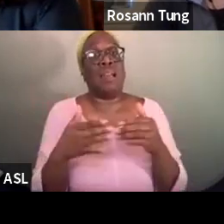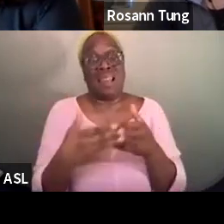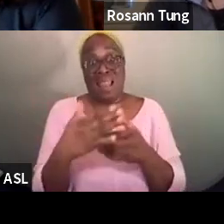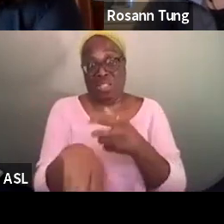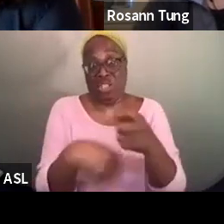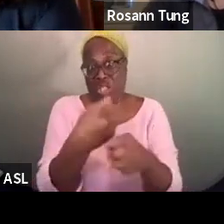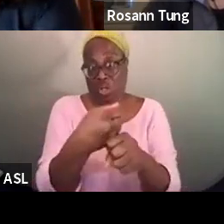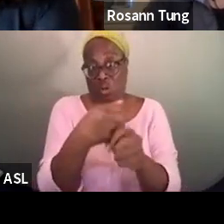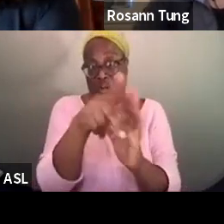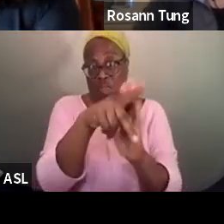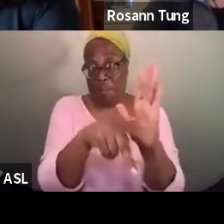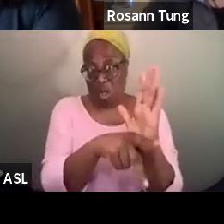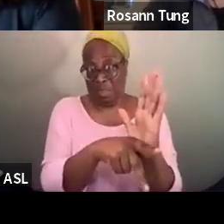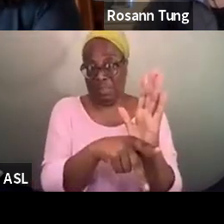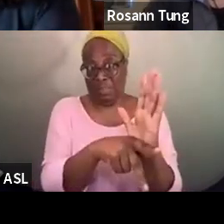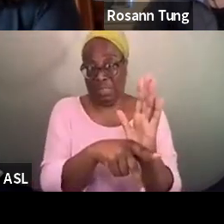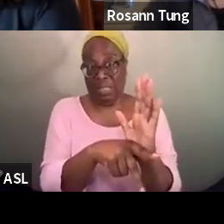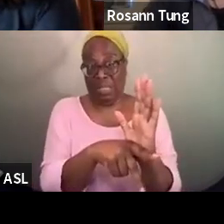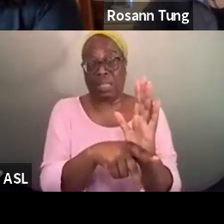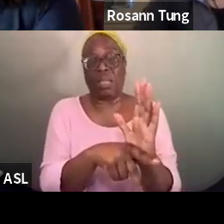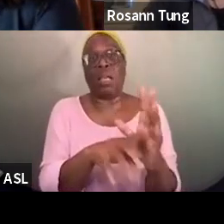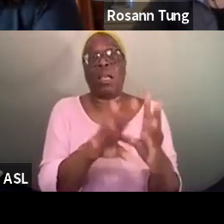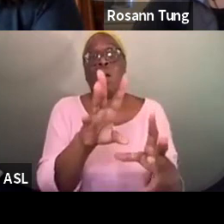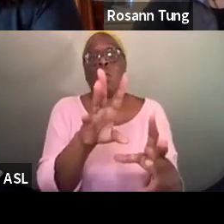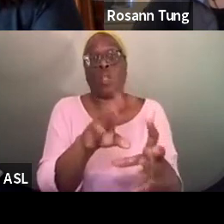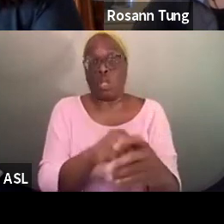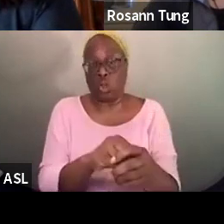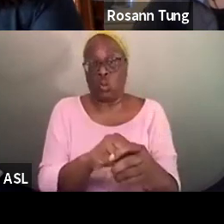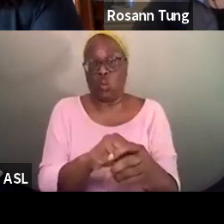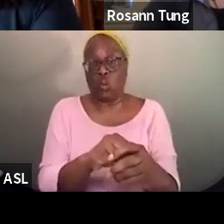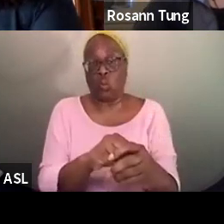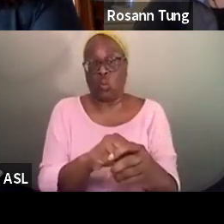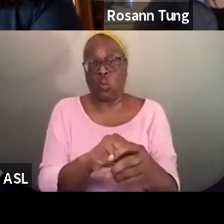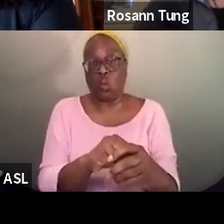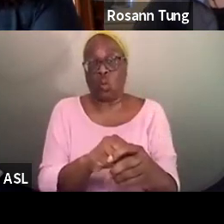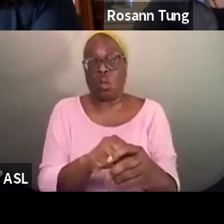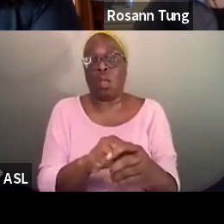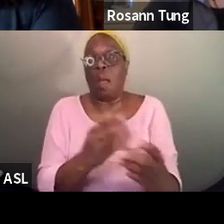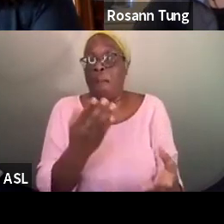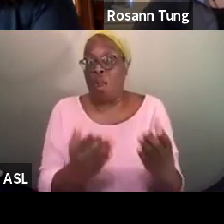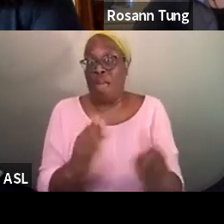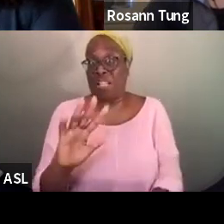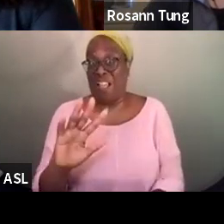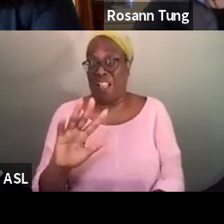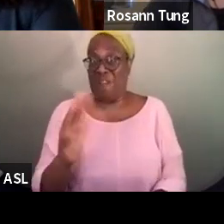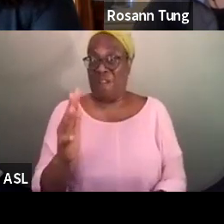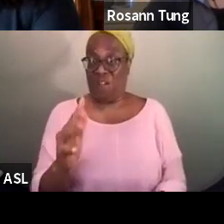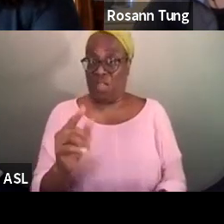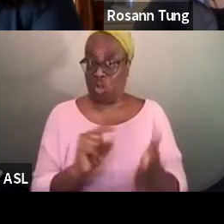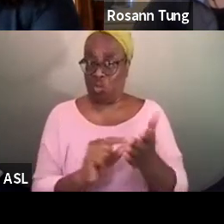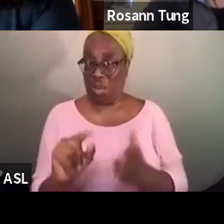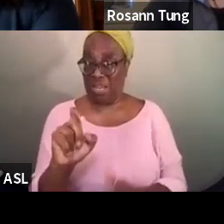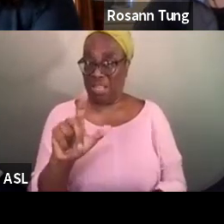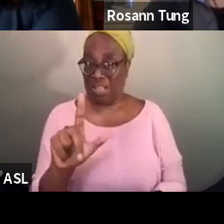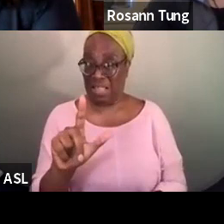would be that we include the 5th grade, perhaps 5th grade ELA in math, taking